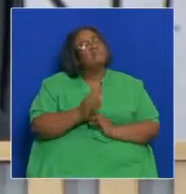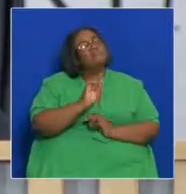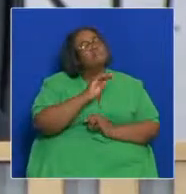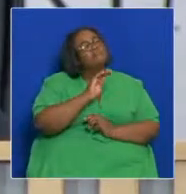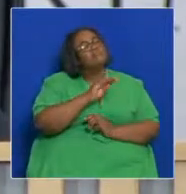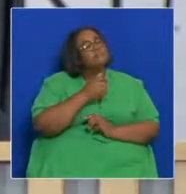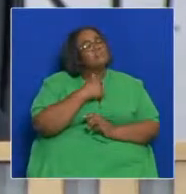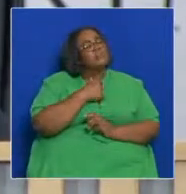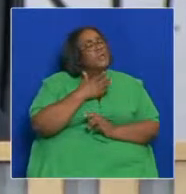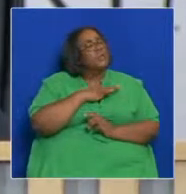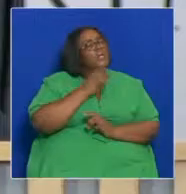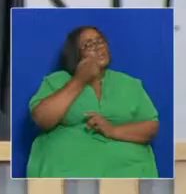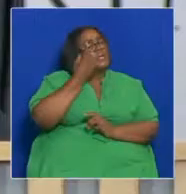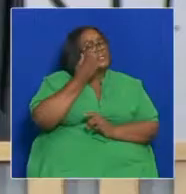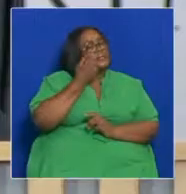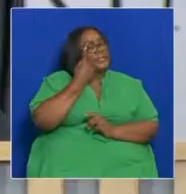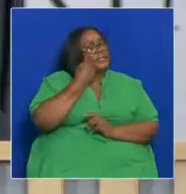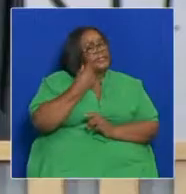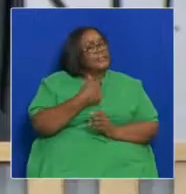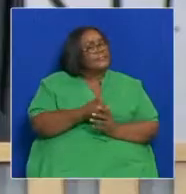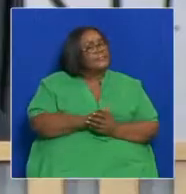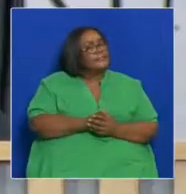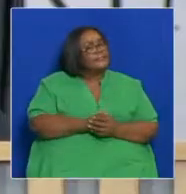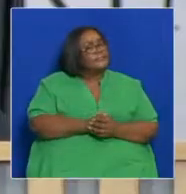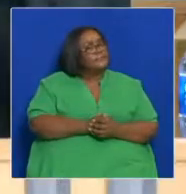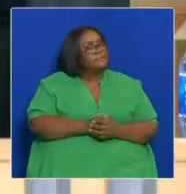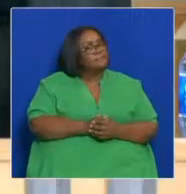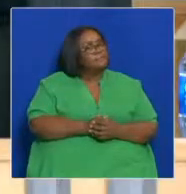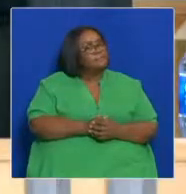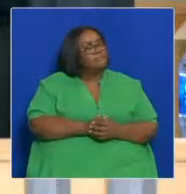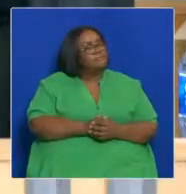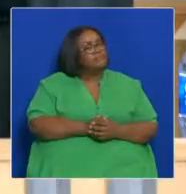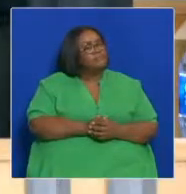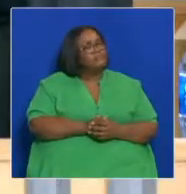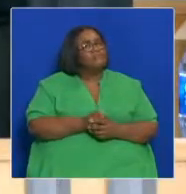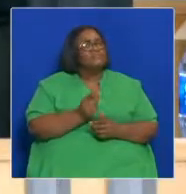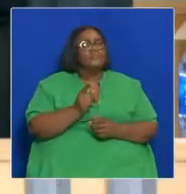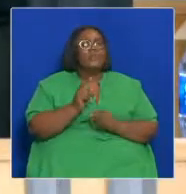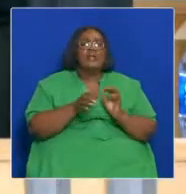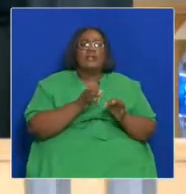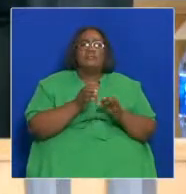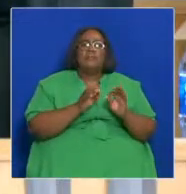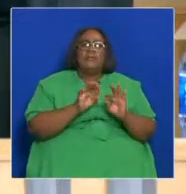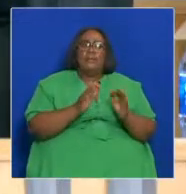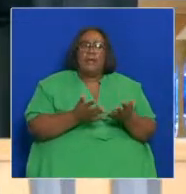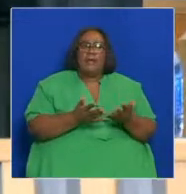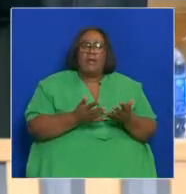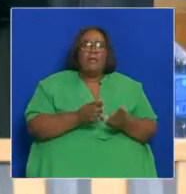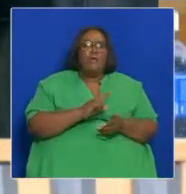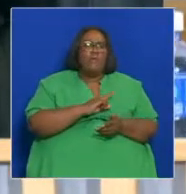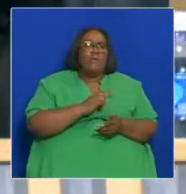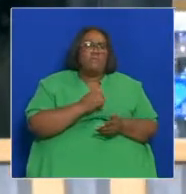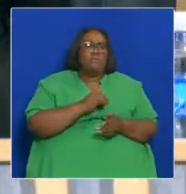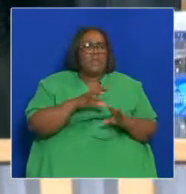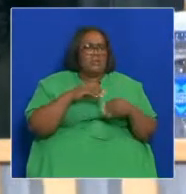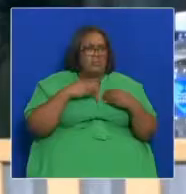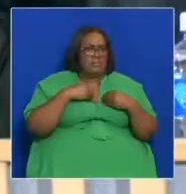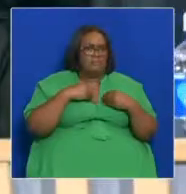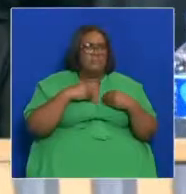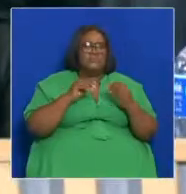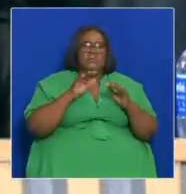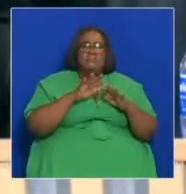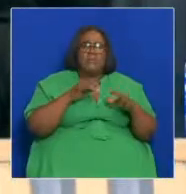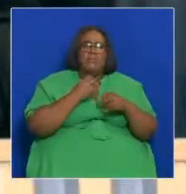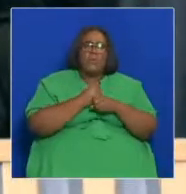how it is explained. I accept when people are working that you have a